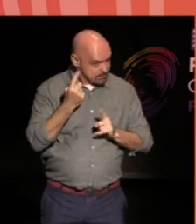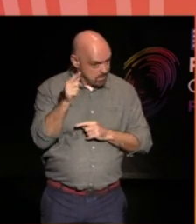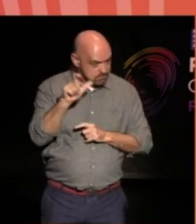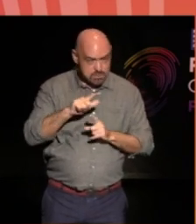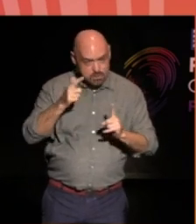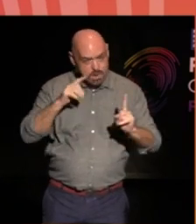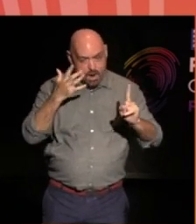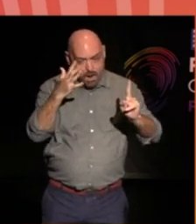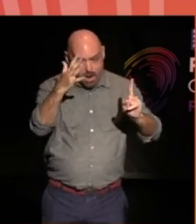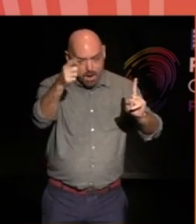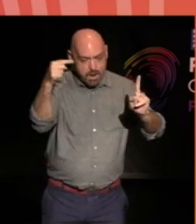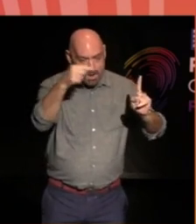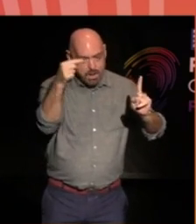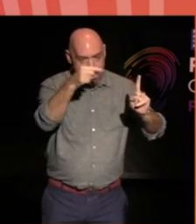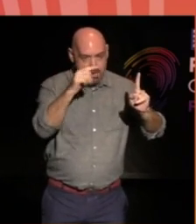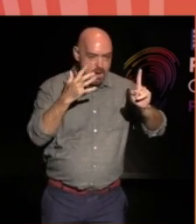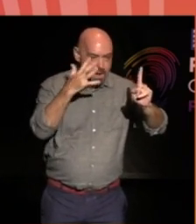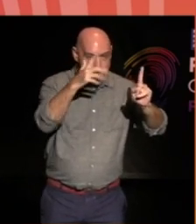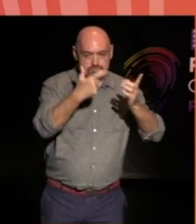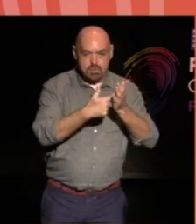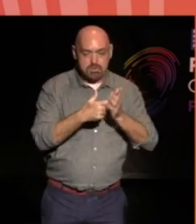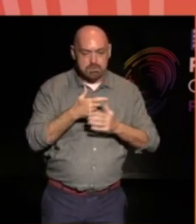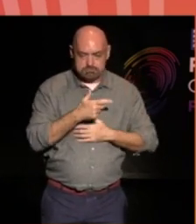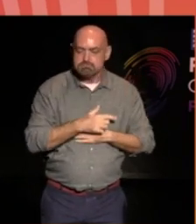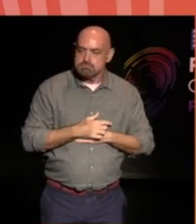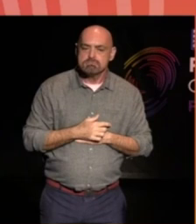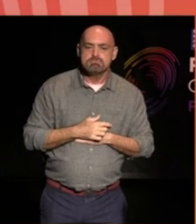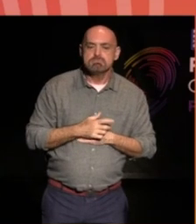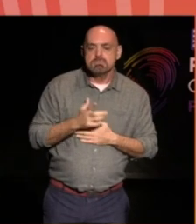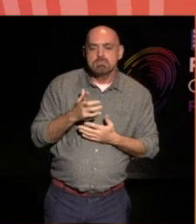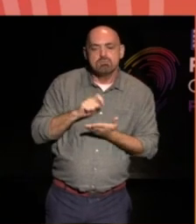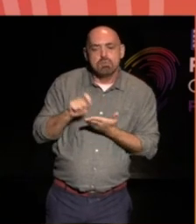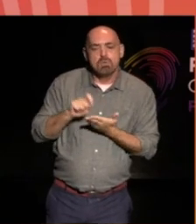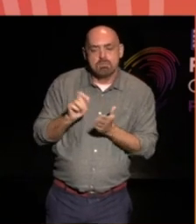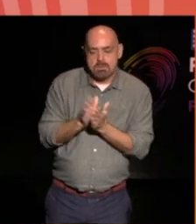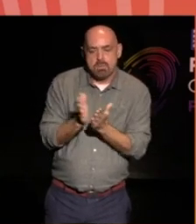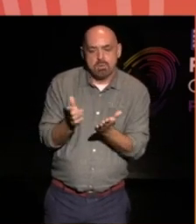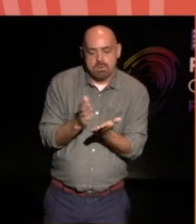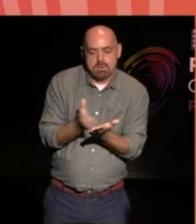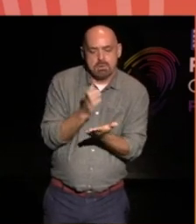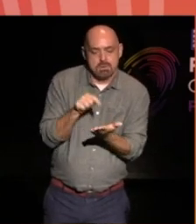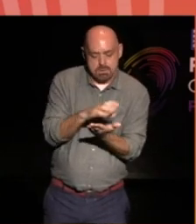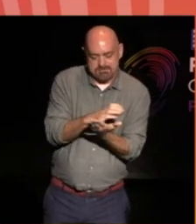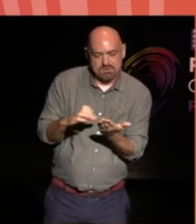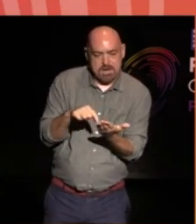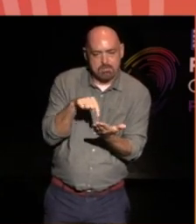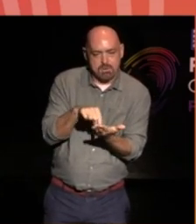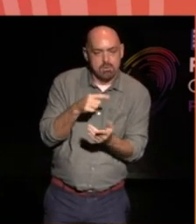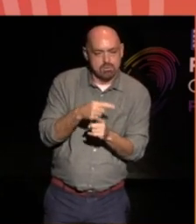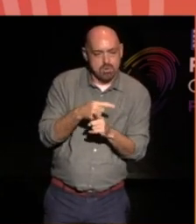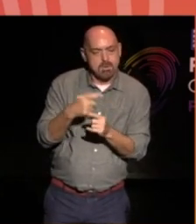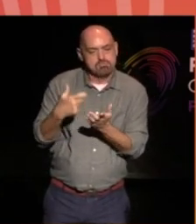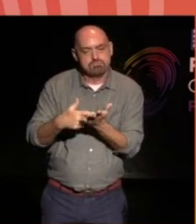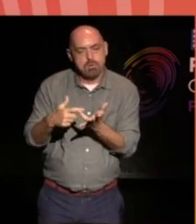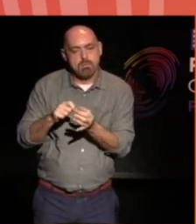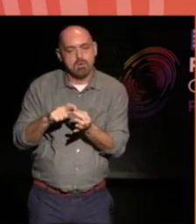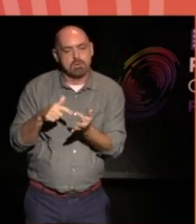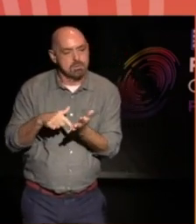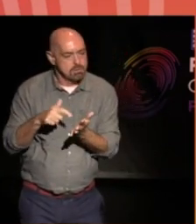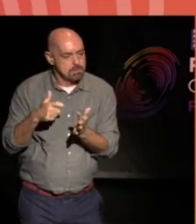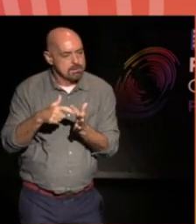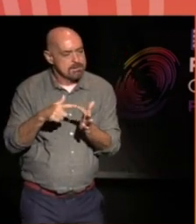you take inspiration from? Yeah, and I had a chapter in the book about Robert Kennedy, and as you say, and what he achieved,